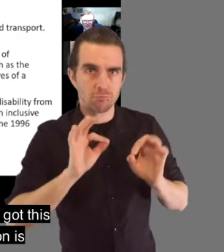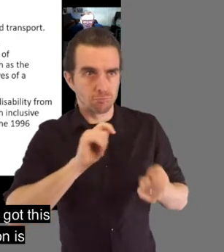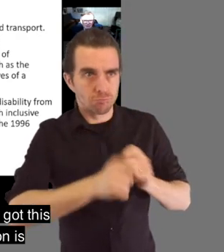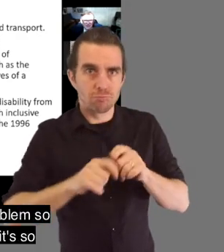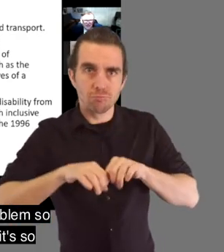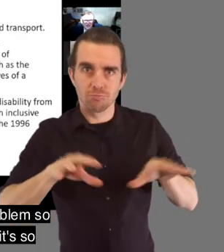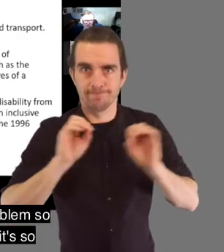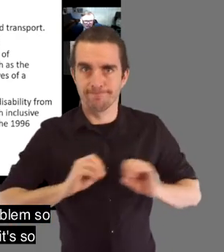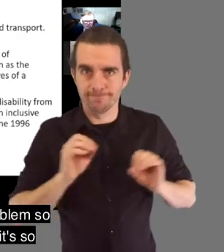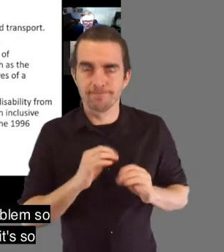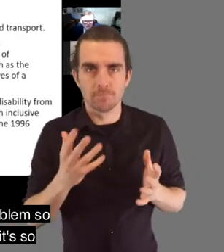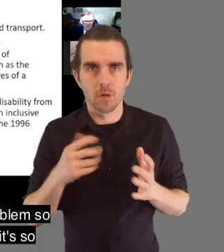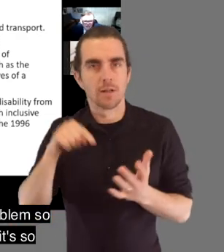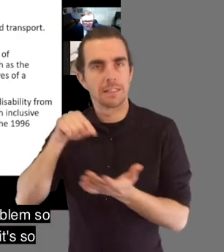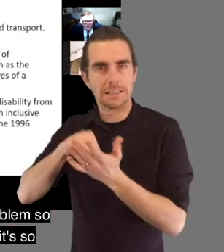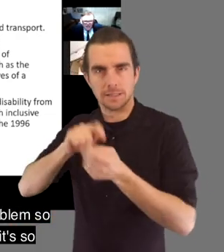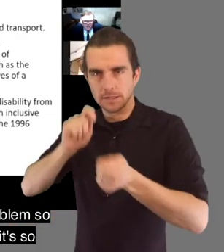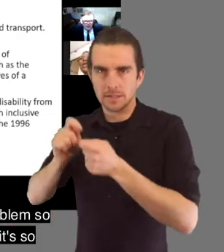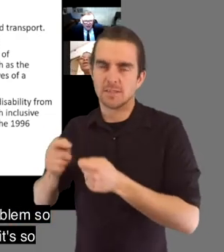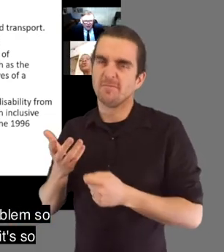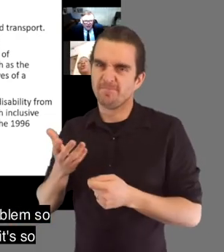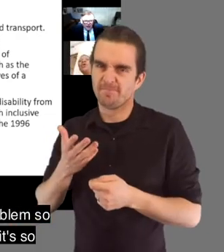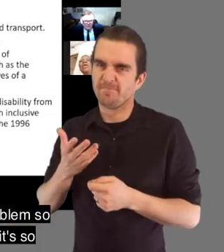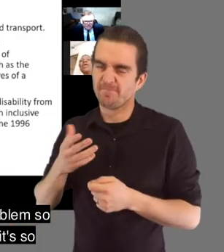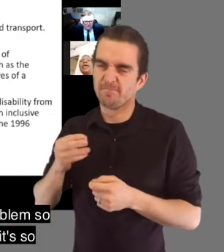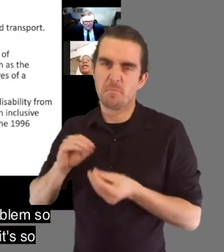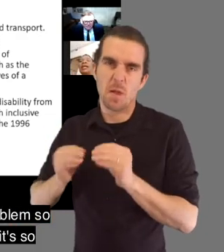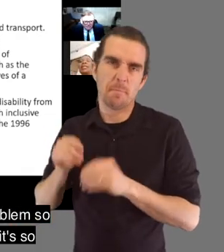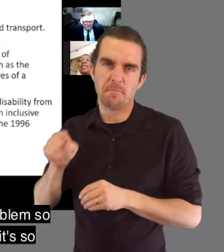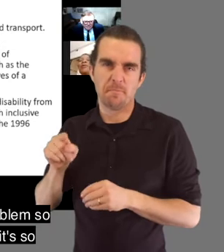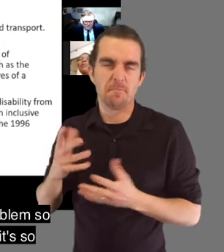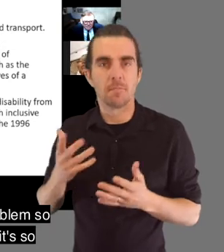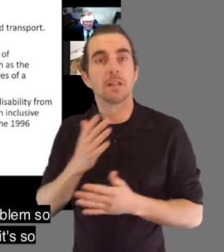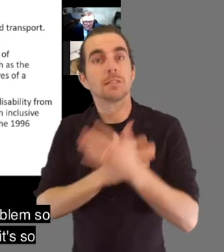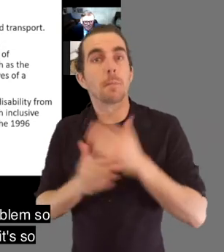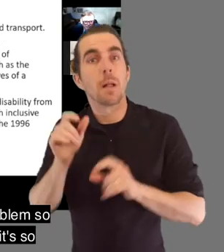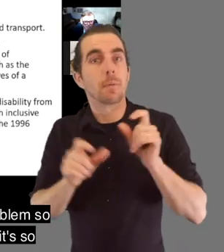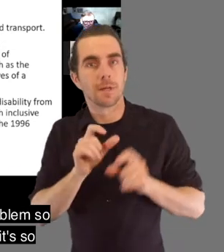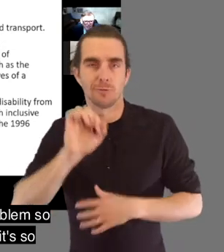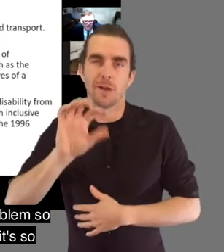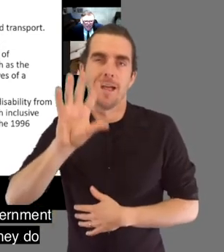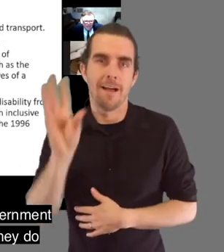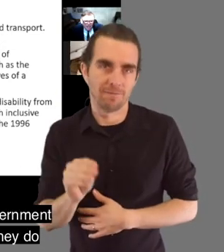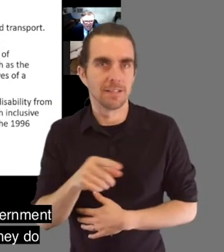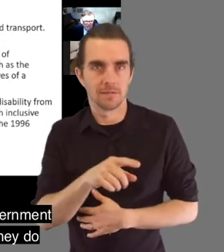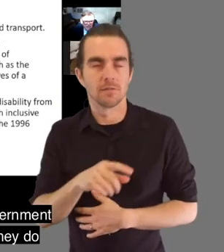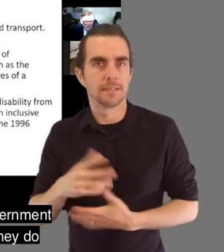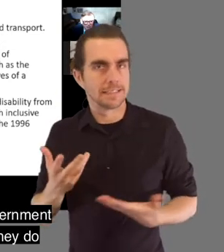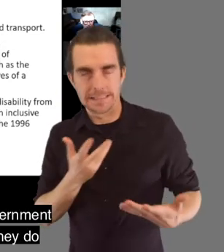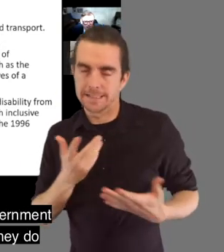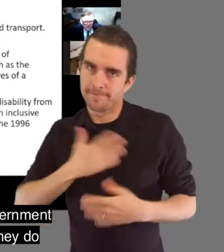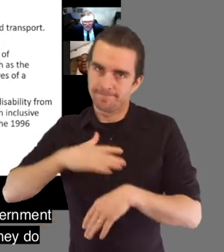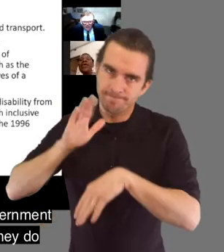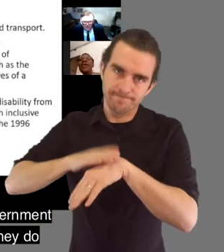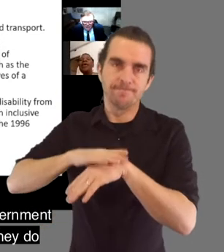constitution good, the implementation is the problem. So as disabled people in South Africa, it's so seriously that we